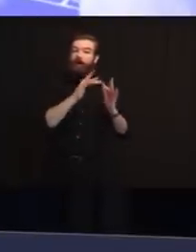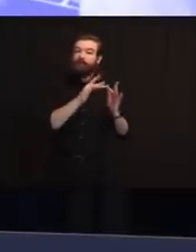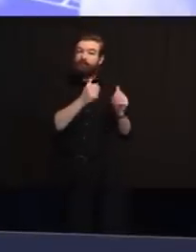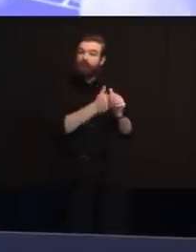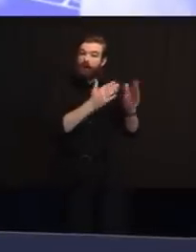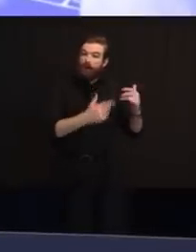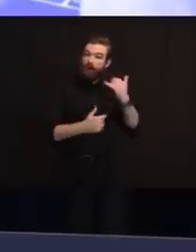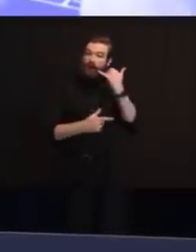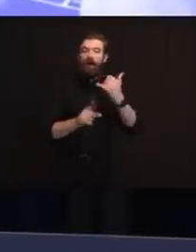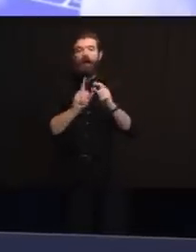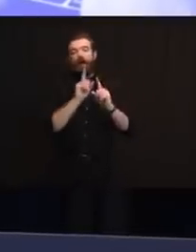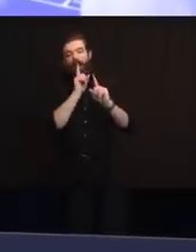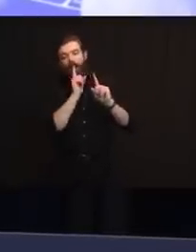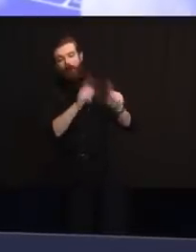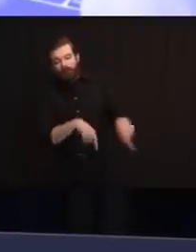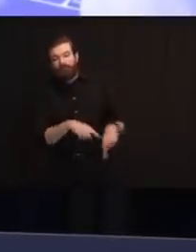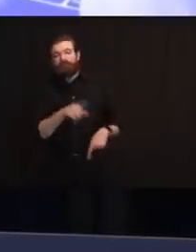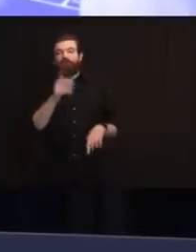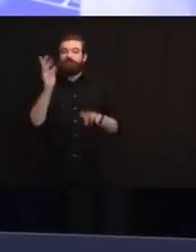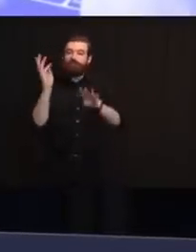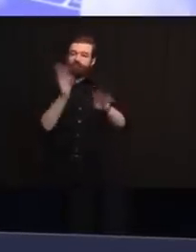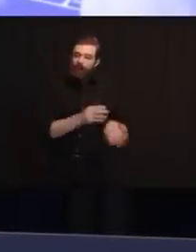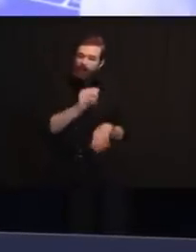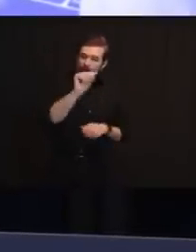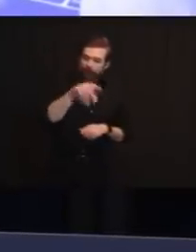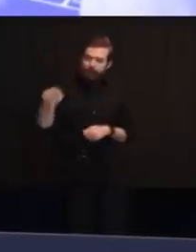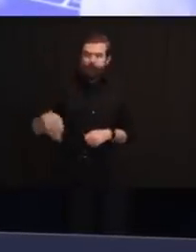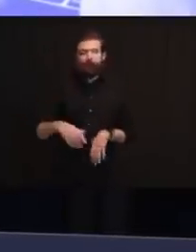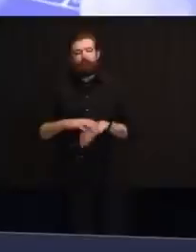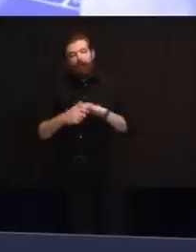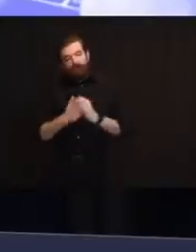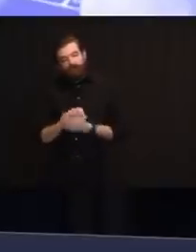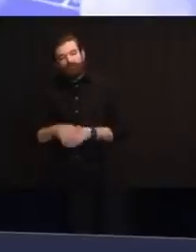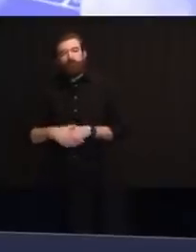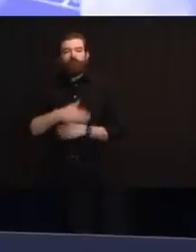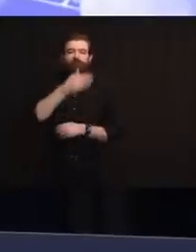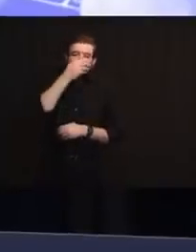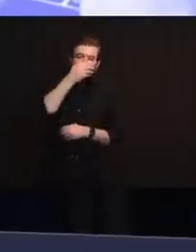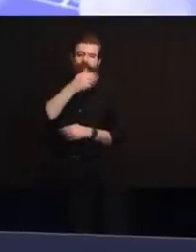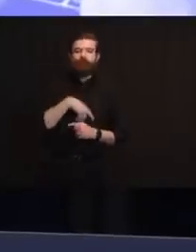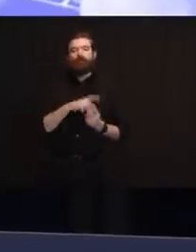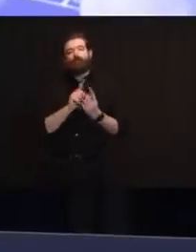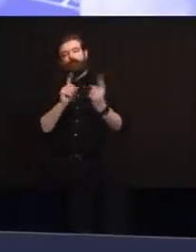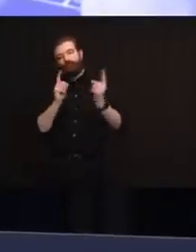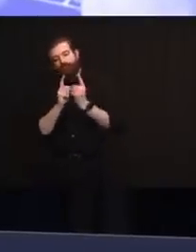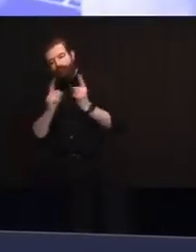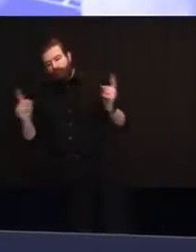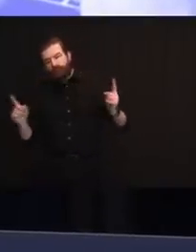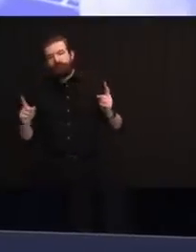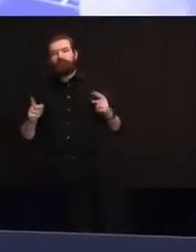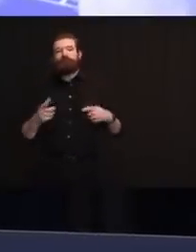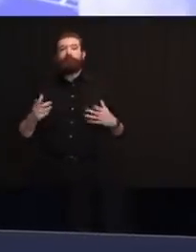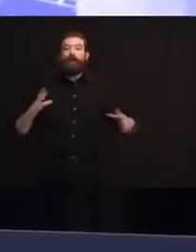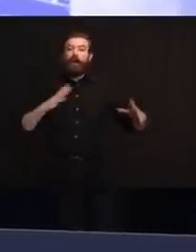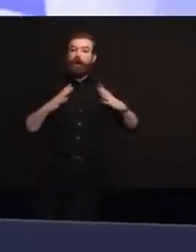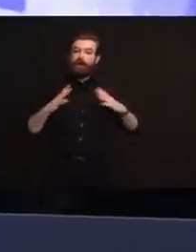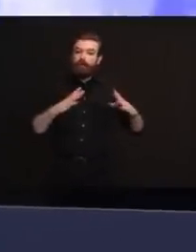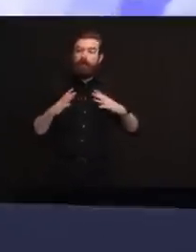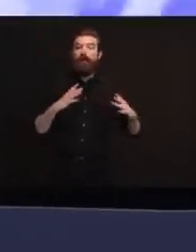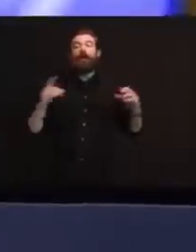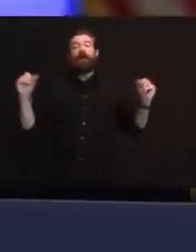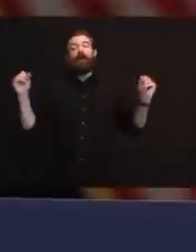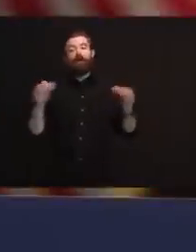frequently. Mask up. Socially distance. And enjoy the holidays in small groups. Thank you. Judy,